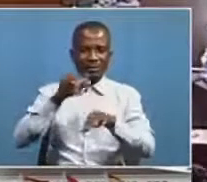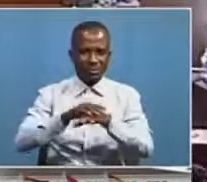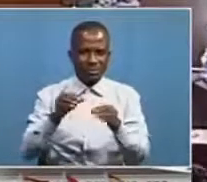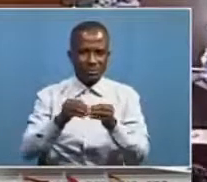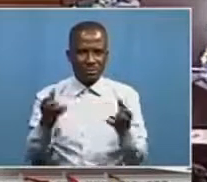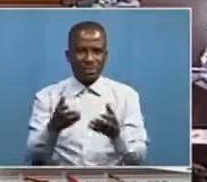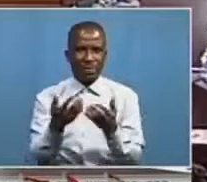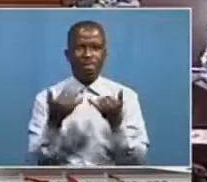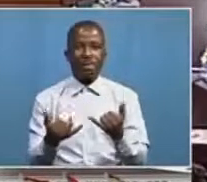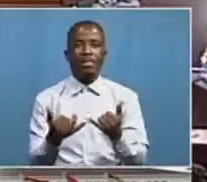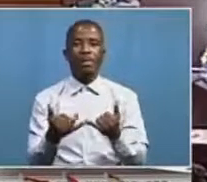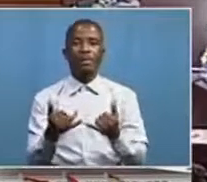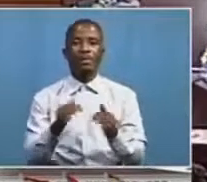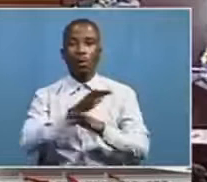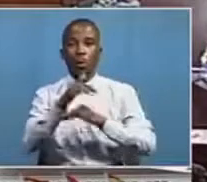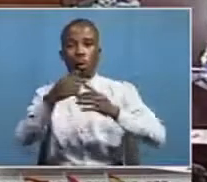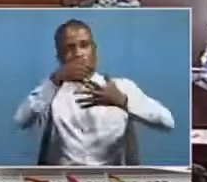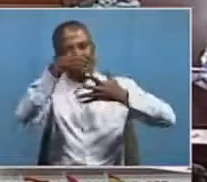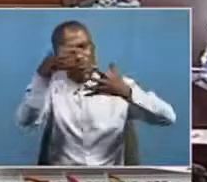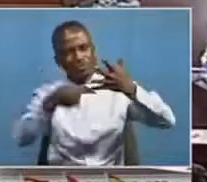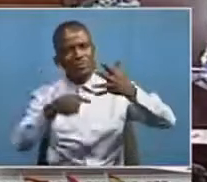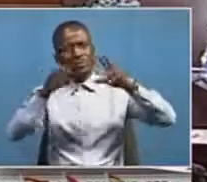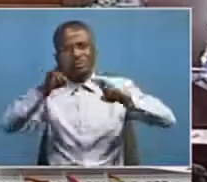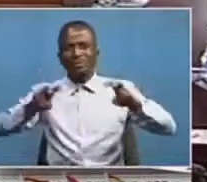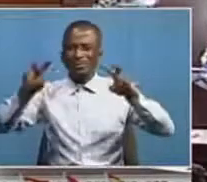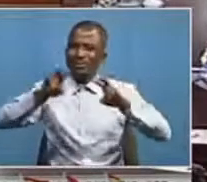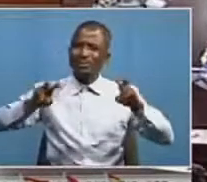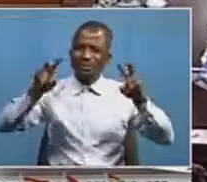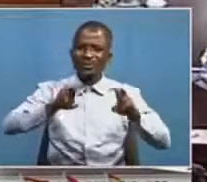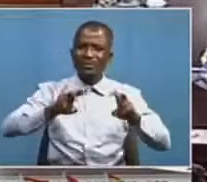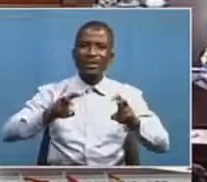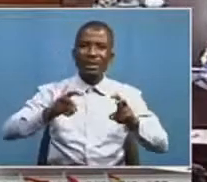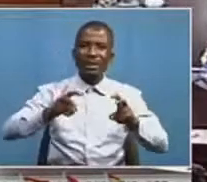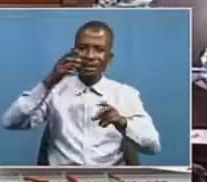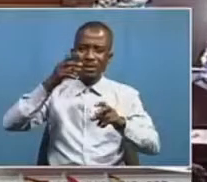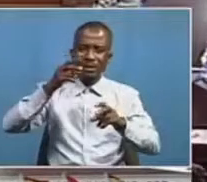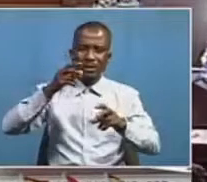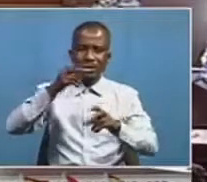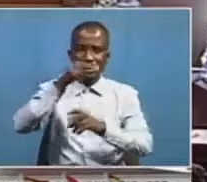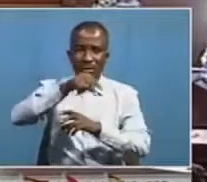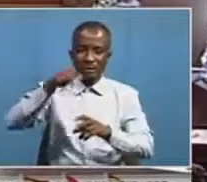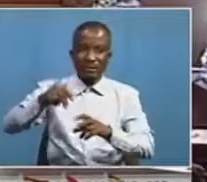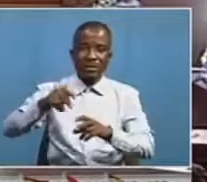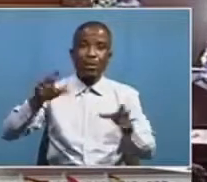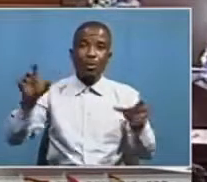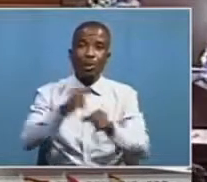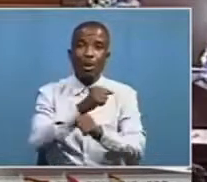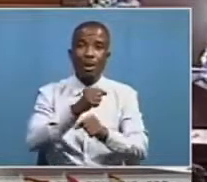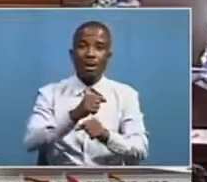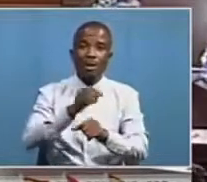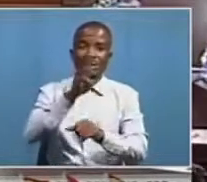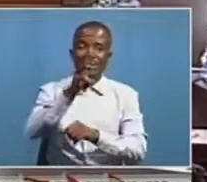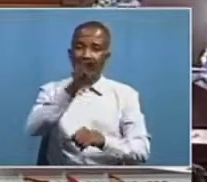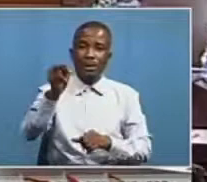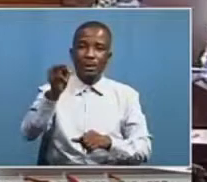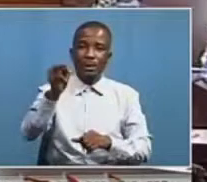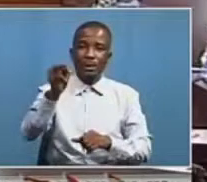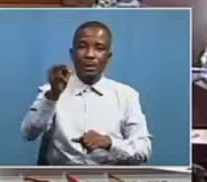128,018. With this scenario, the total valid votes obtained by second respondent will remain